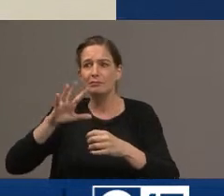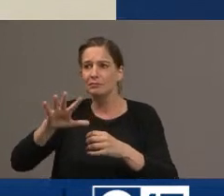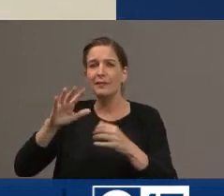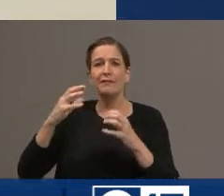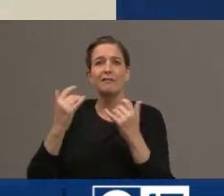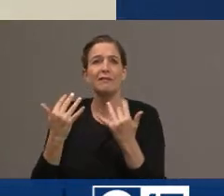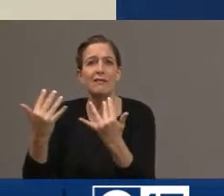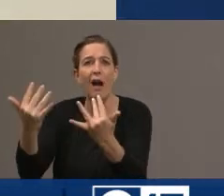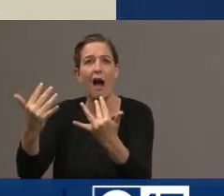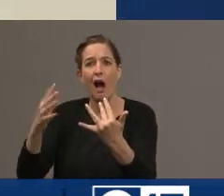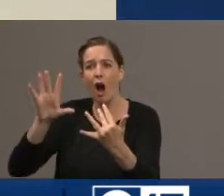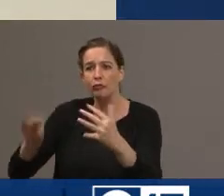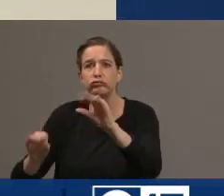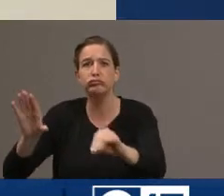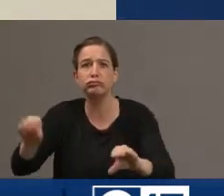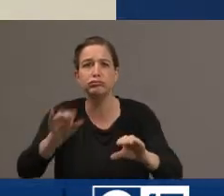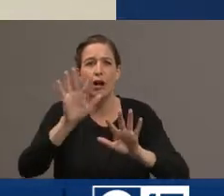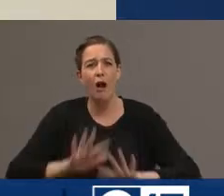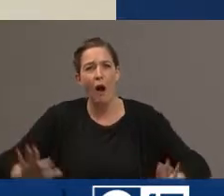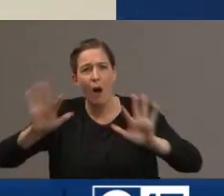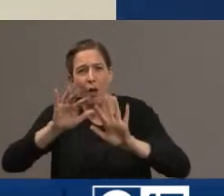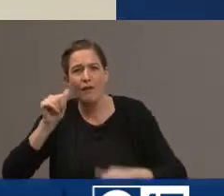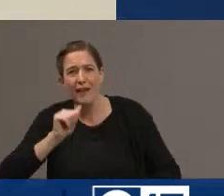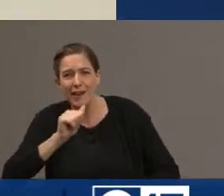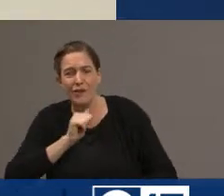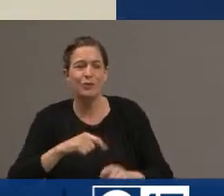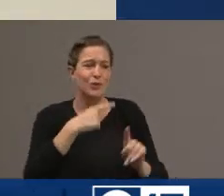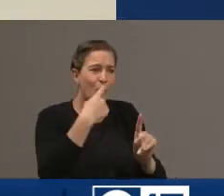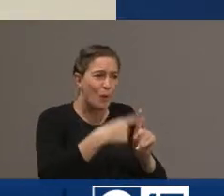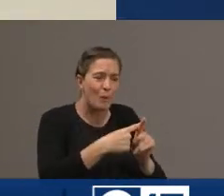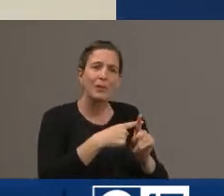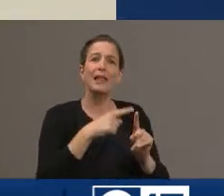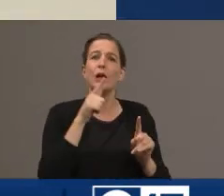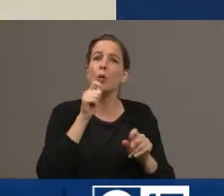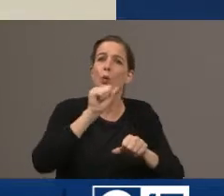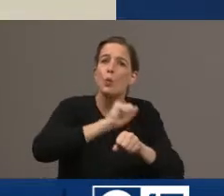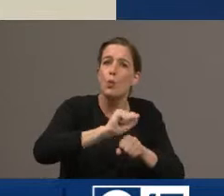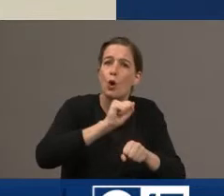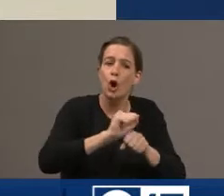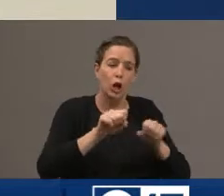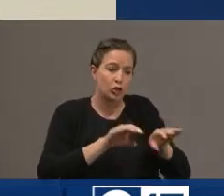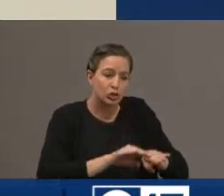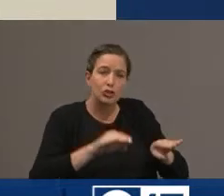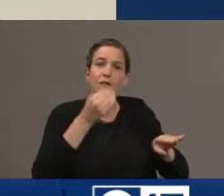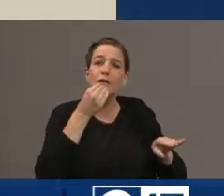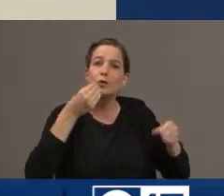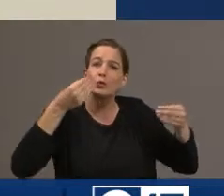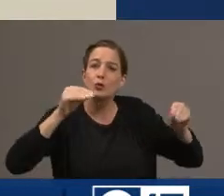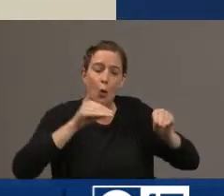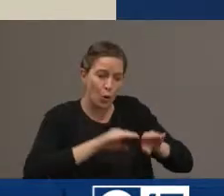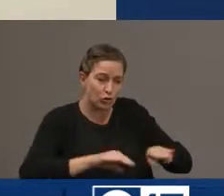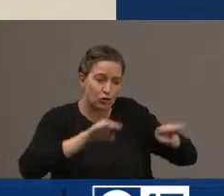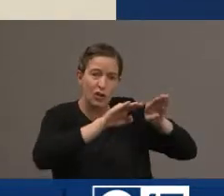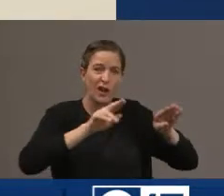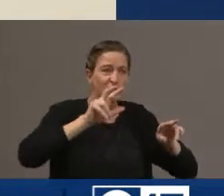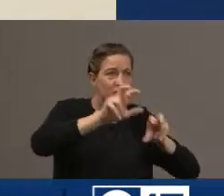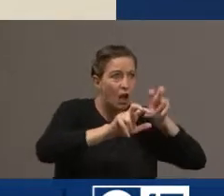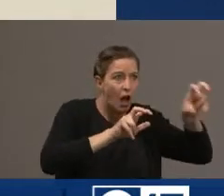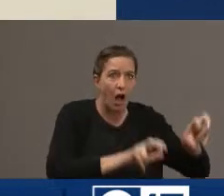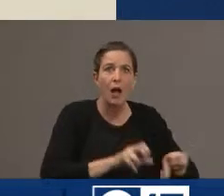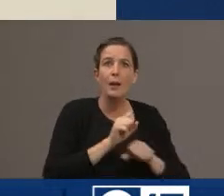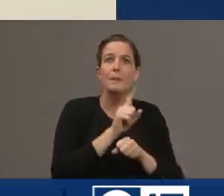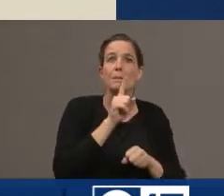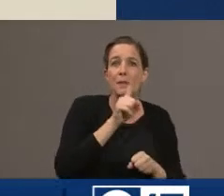the National Guard have been there from the beginning, helping restock the shelves, making certain that we could conduct